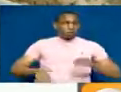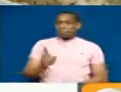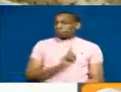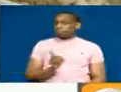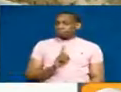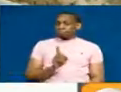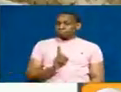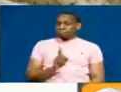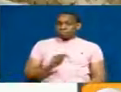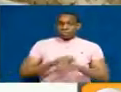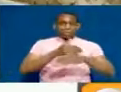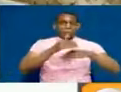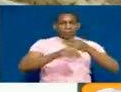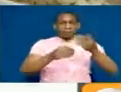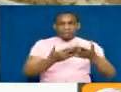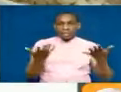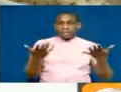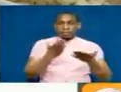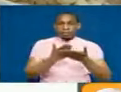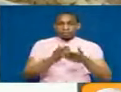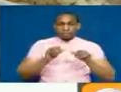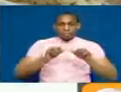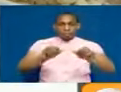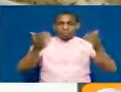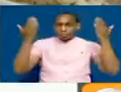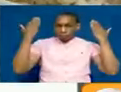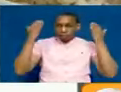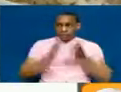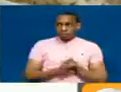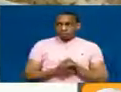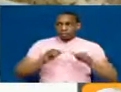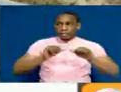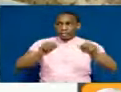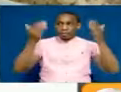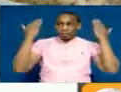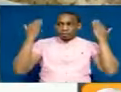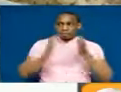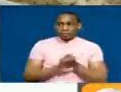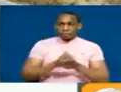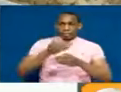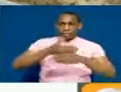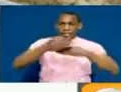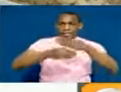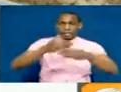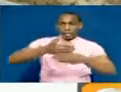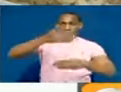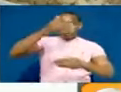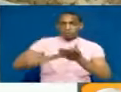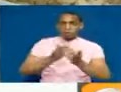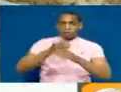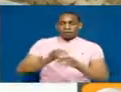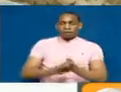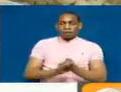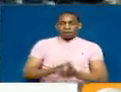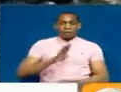corruption, so whenever they build anything, it's lasting forever. So the wall, it takes about more than